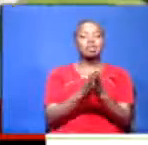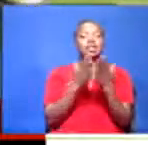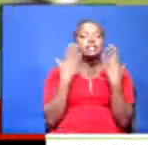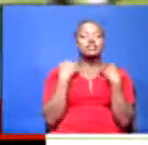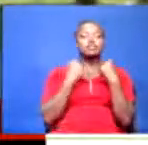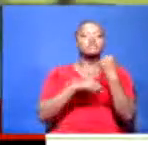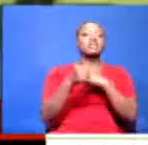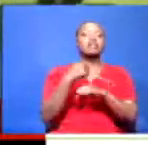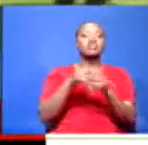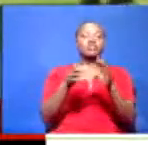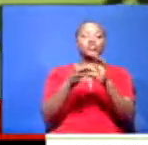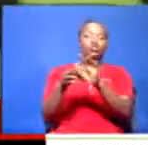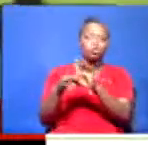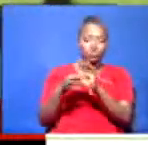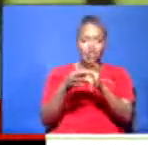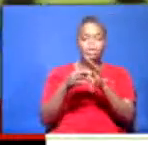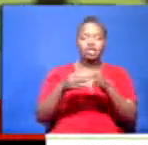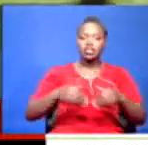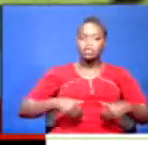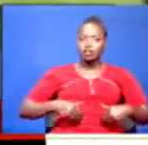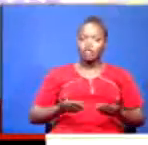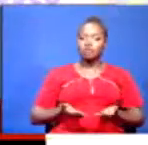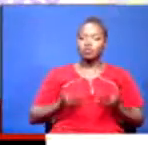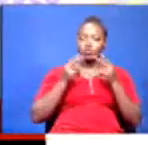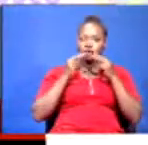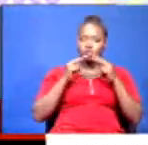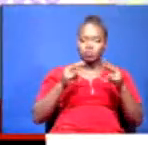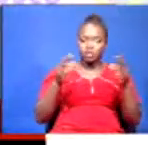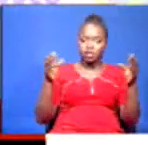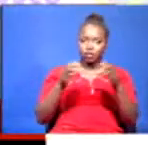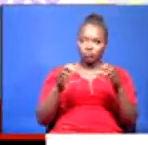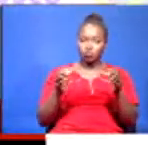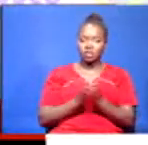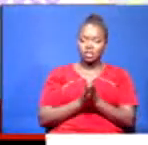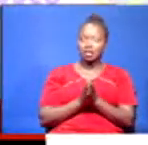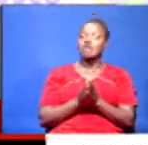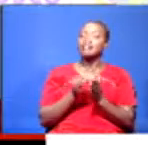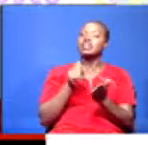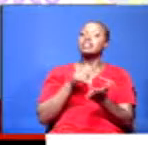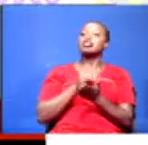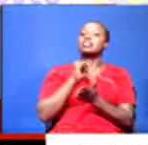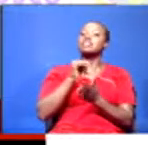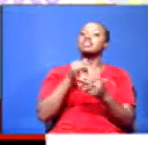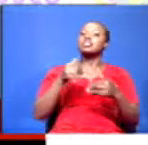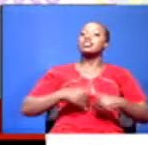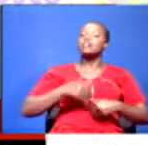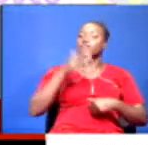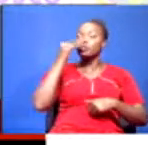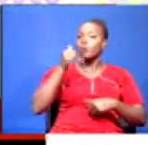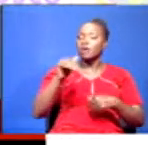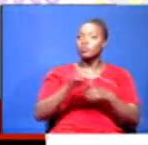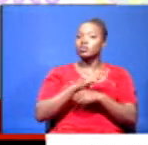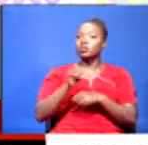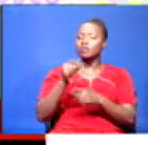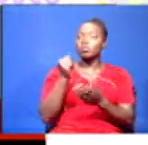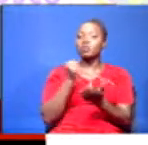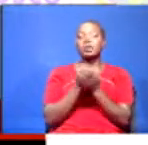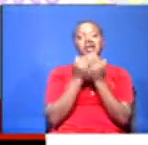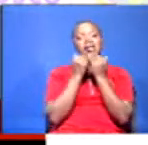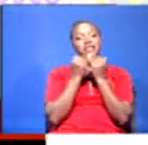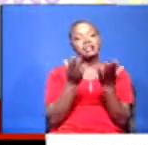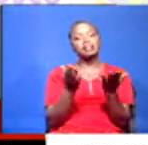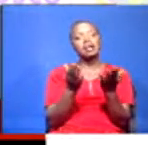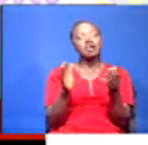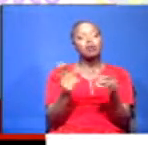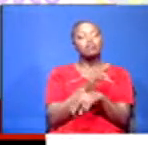create unity among the youth and promote peace in the community. It is the youth because most of them are not employed. Most